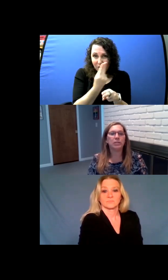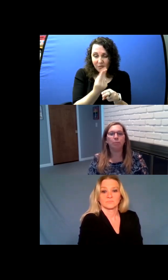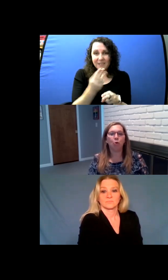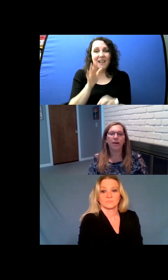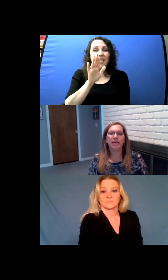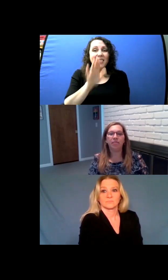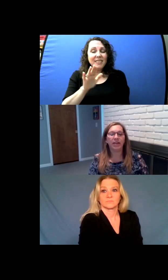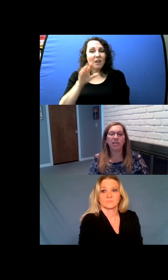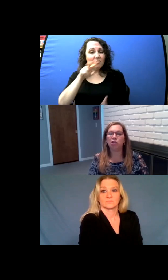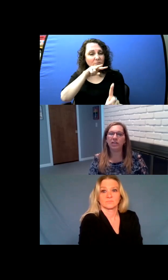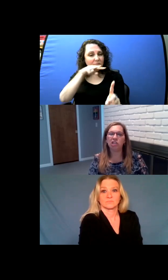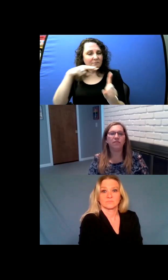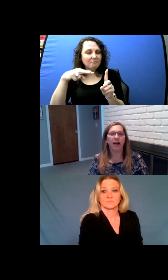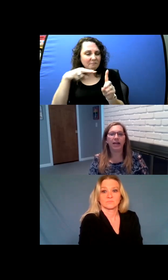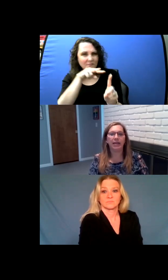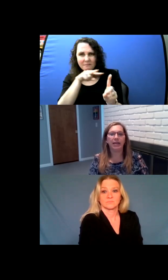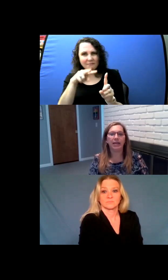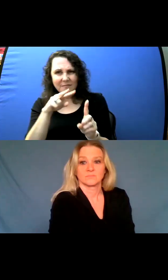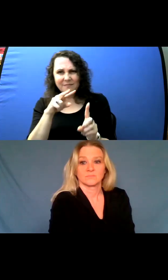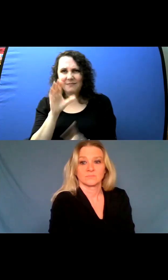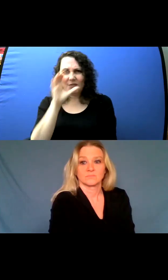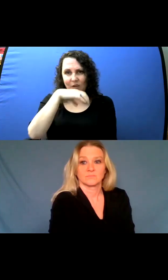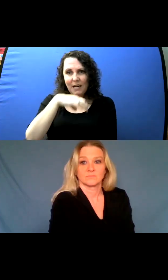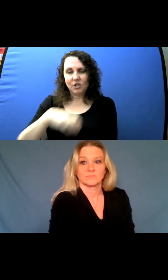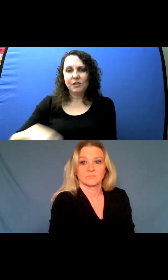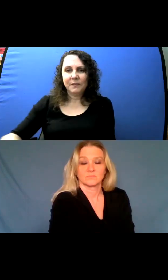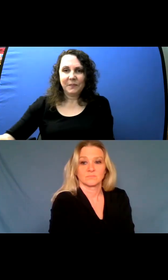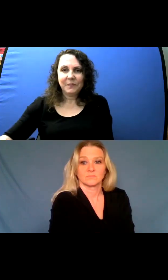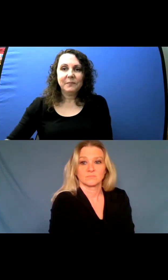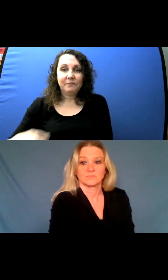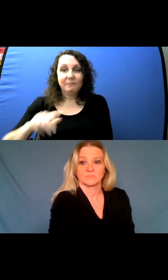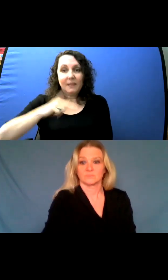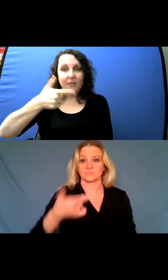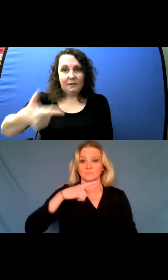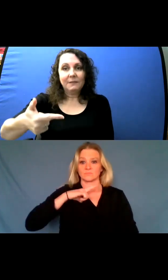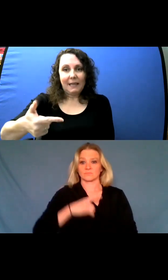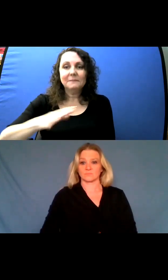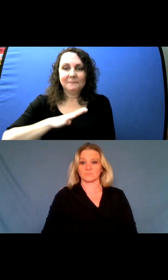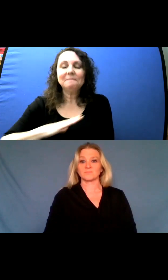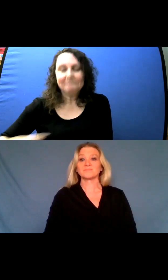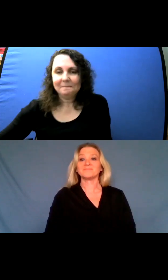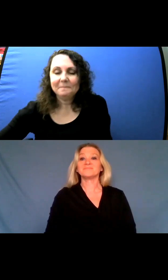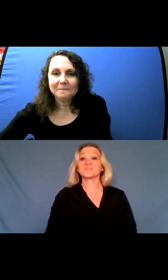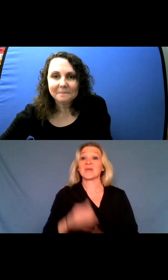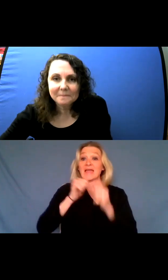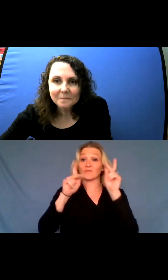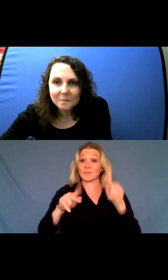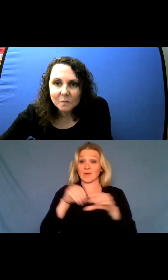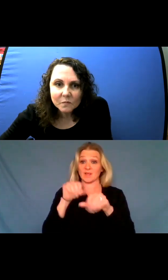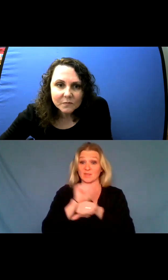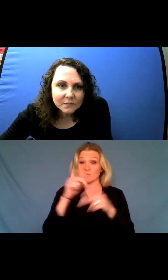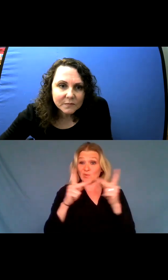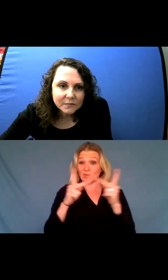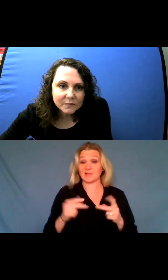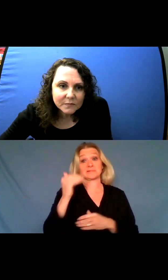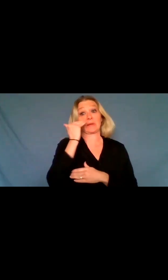other words, an employee can think he's doing just fine. He's not acting strange or different, yet everybody in the workplace is well aware before he